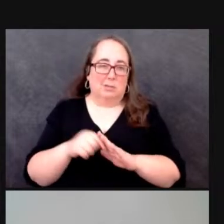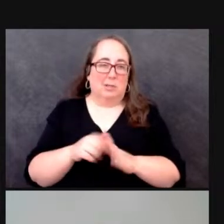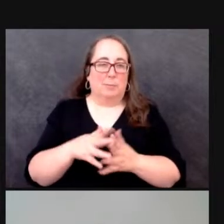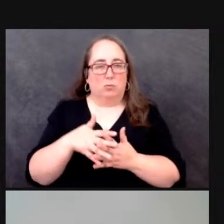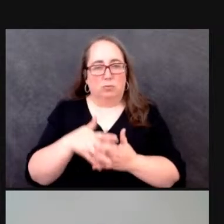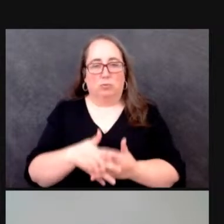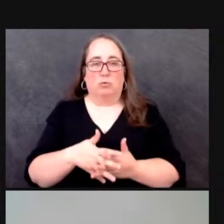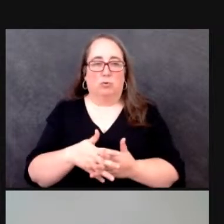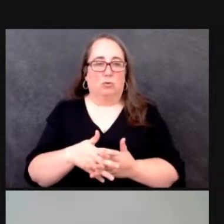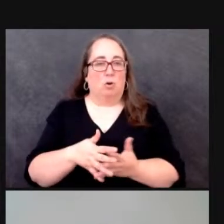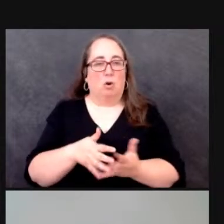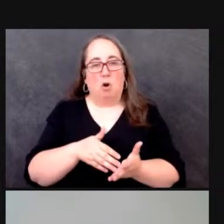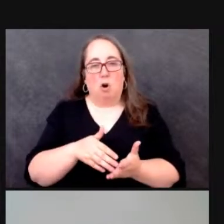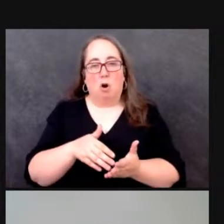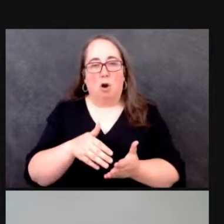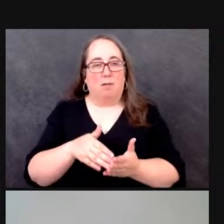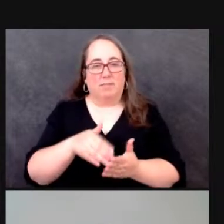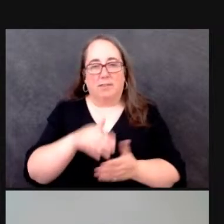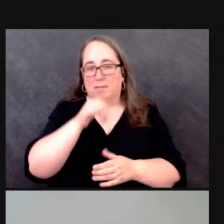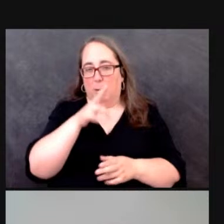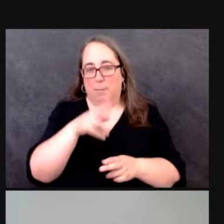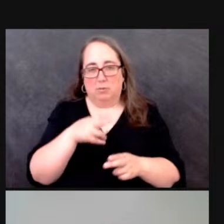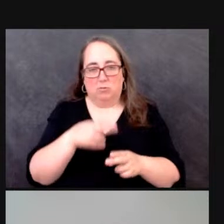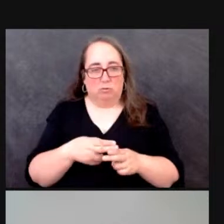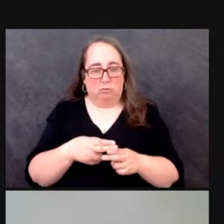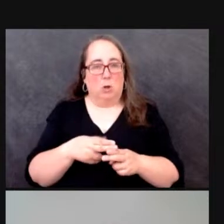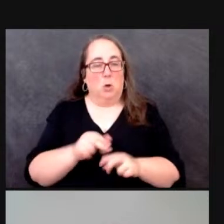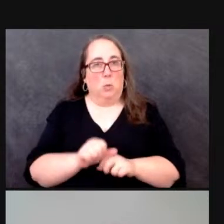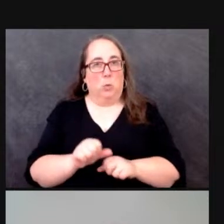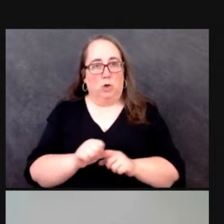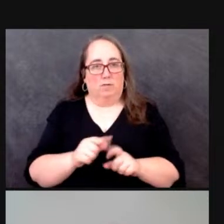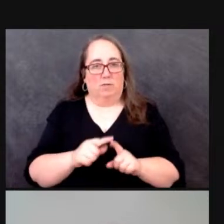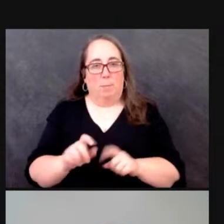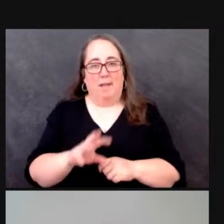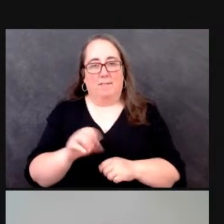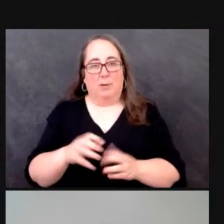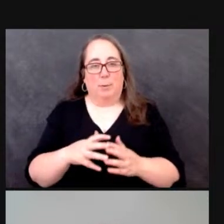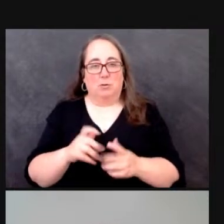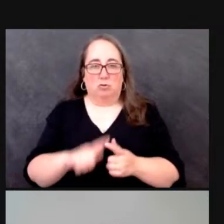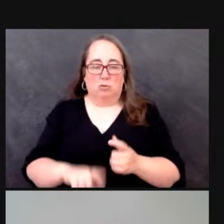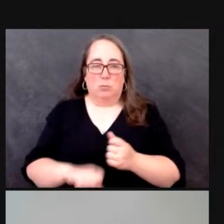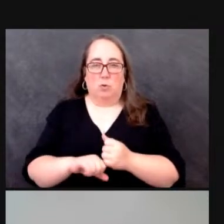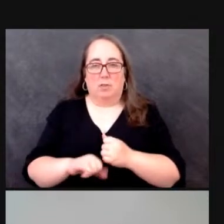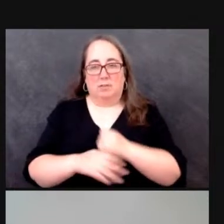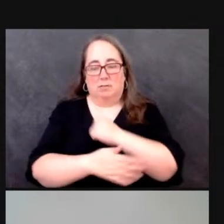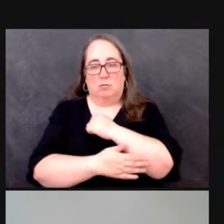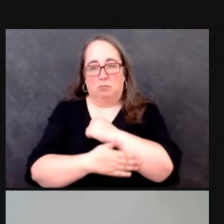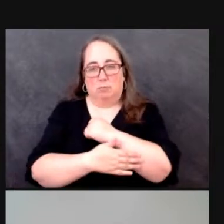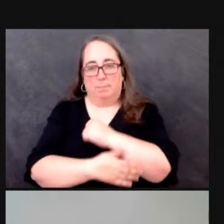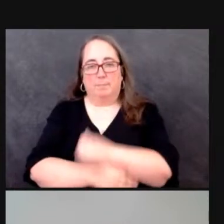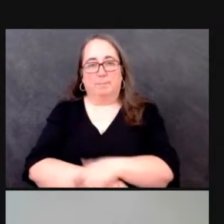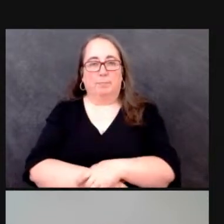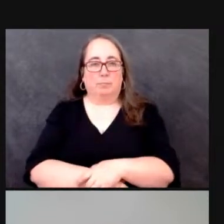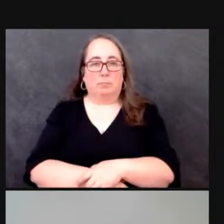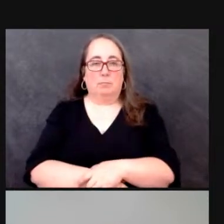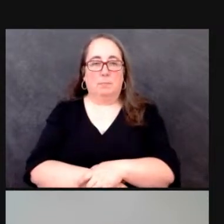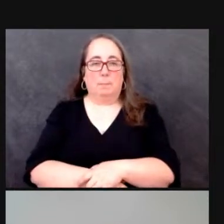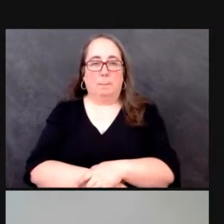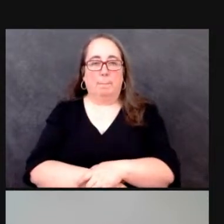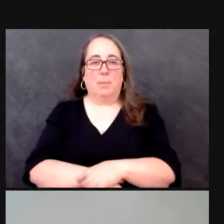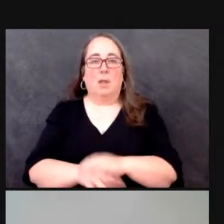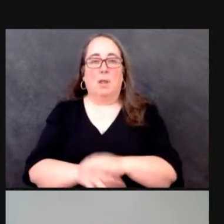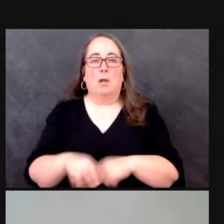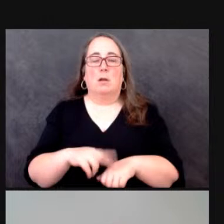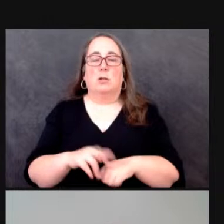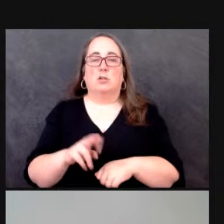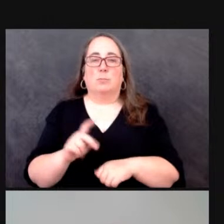oft unmentioned contributions of African Americans to the very core of this country. The National Park Service